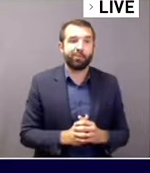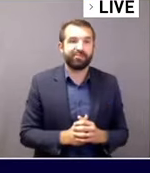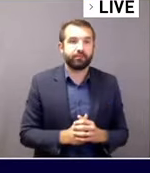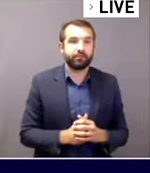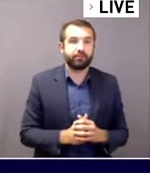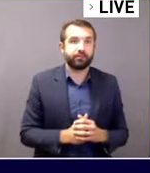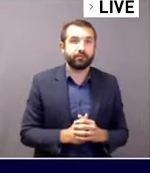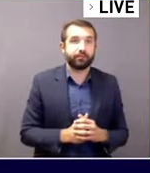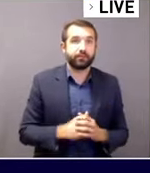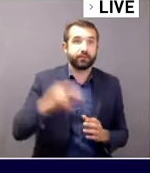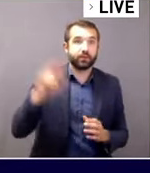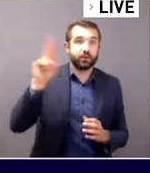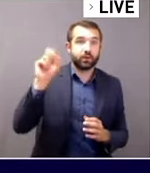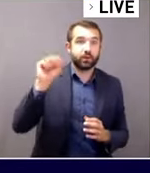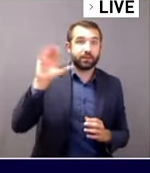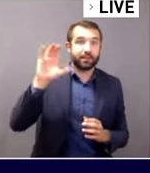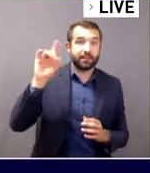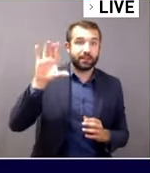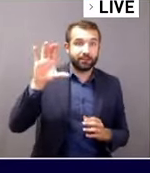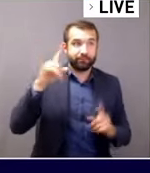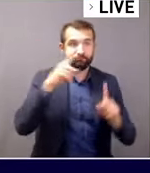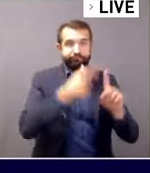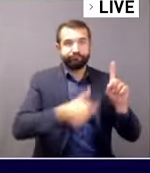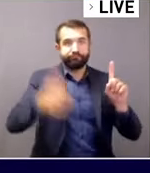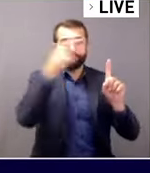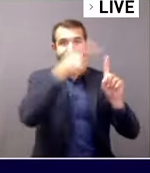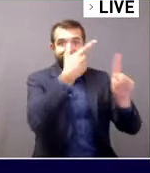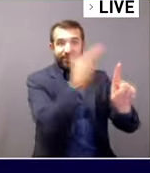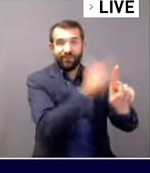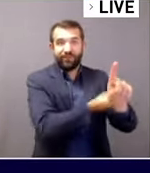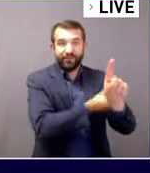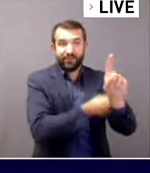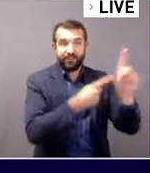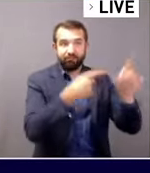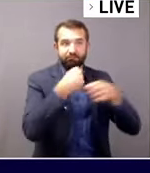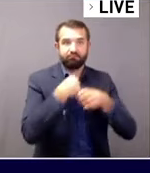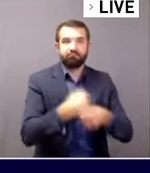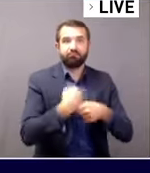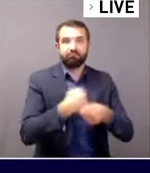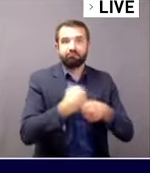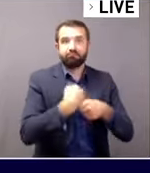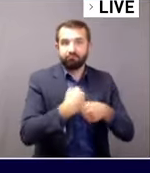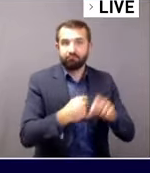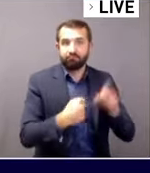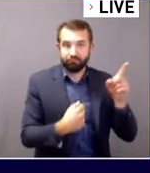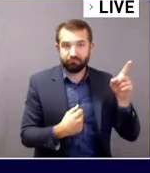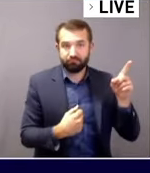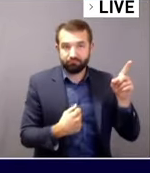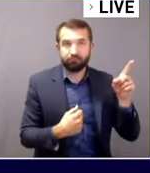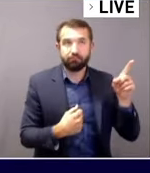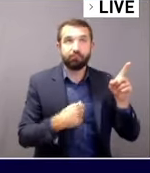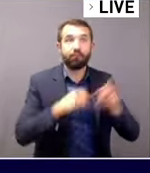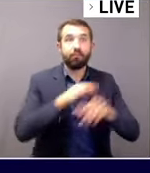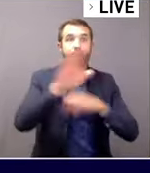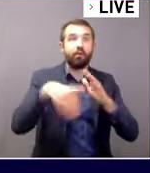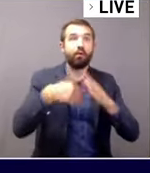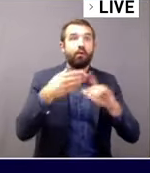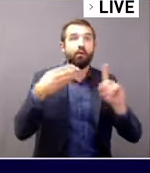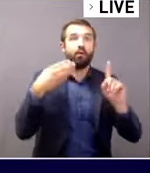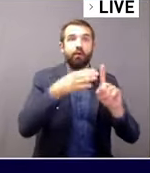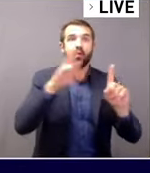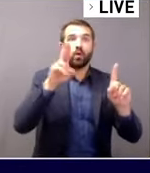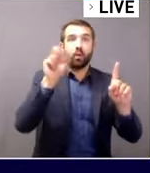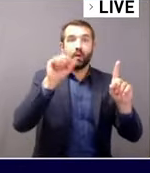has announced that all vaccine production will be diverted to the US CDC, and the US CDC will